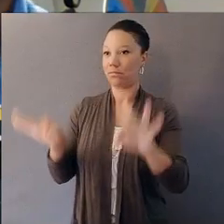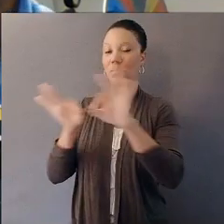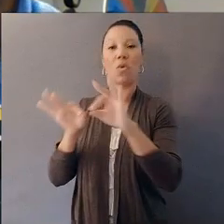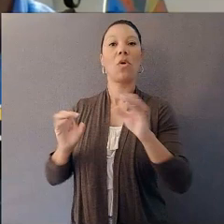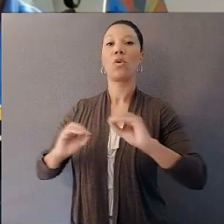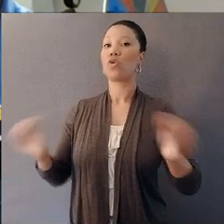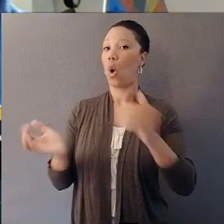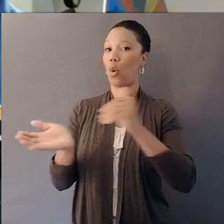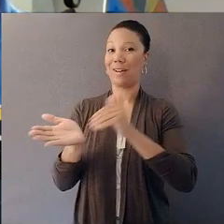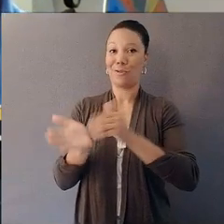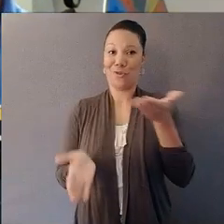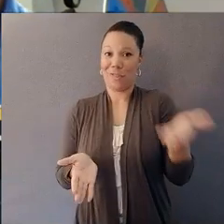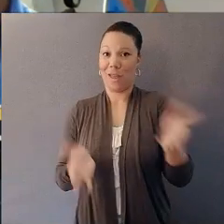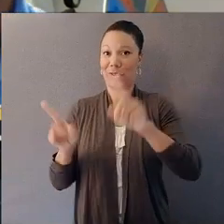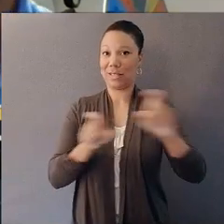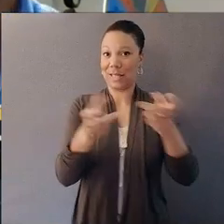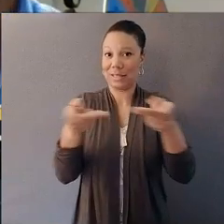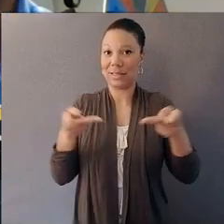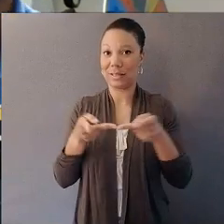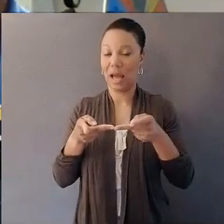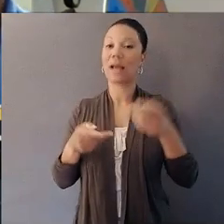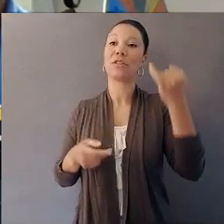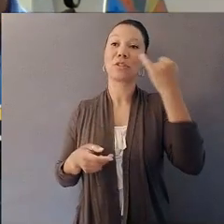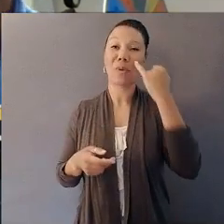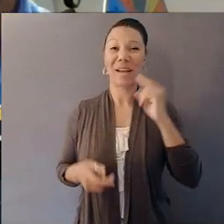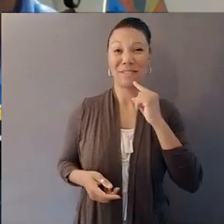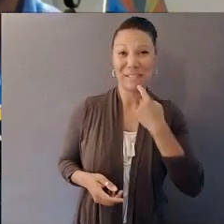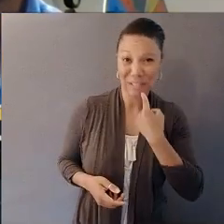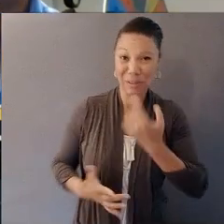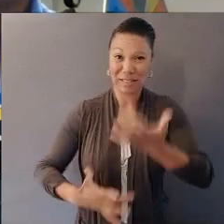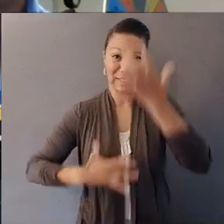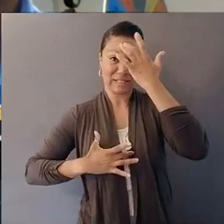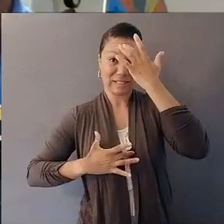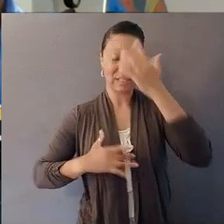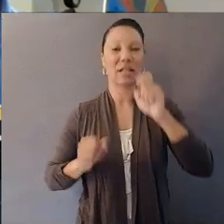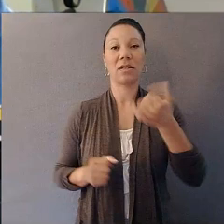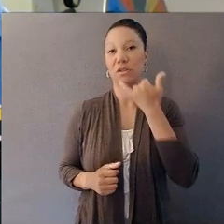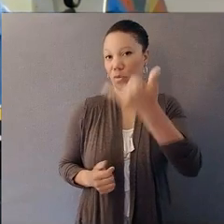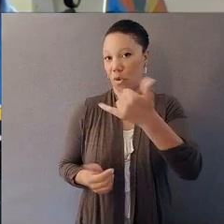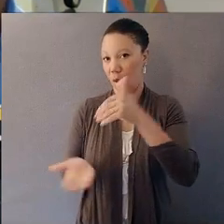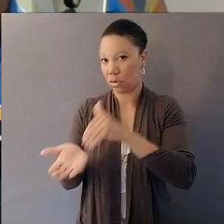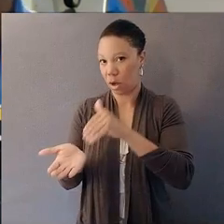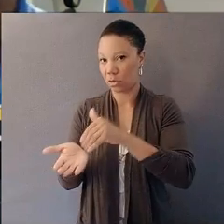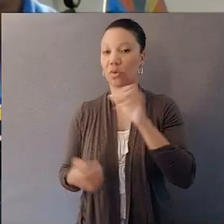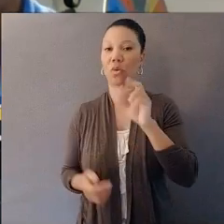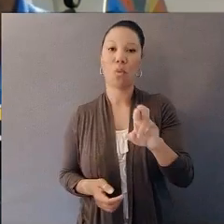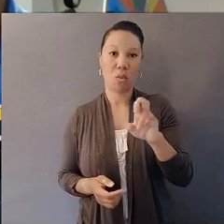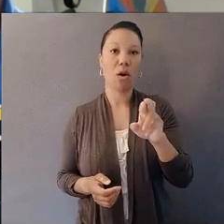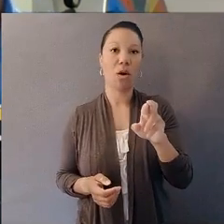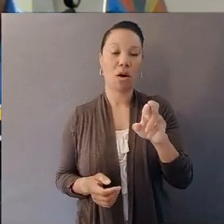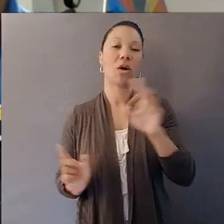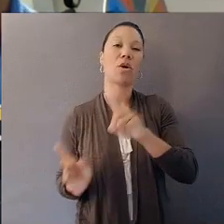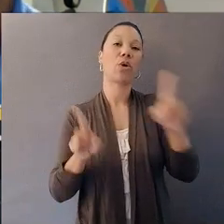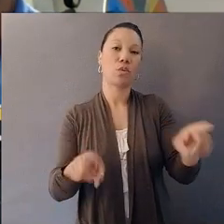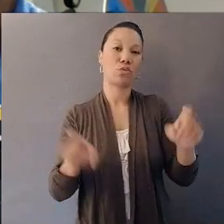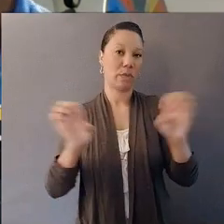provided at the testing site. So if there is something serious, you need to call your primary care doctor or go into